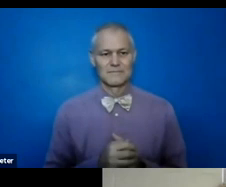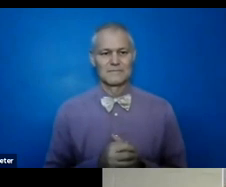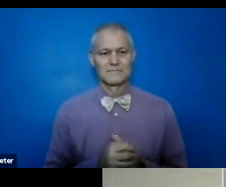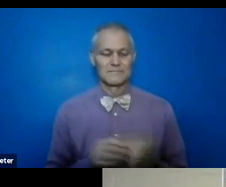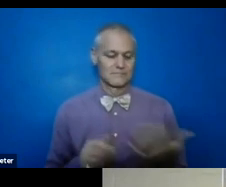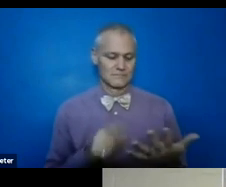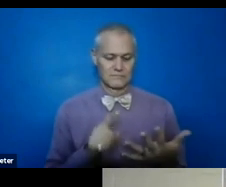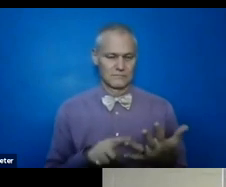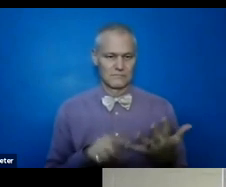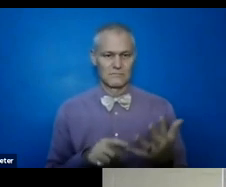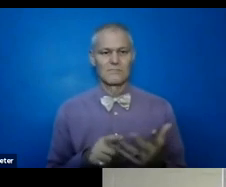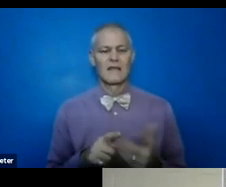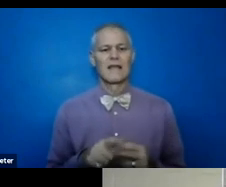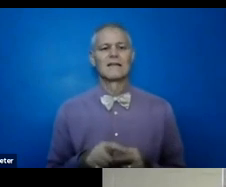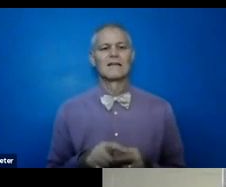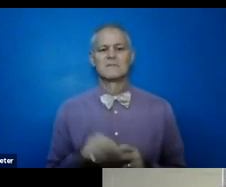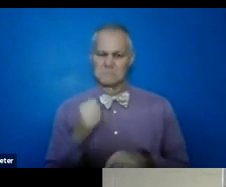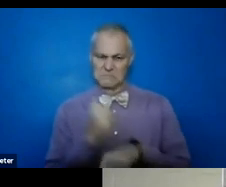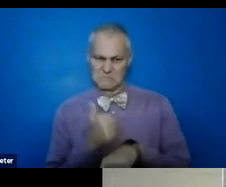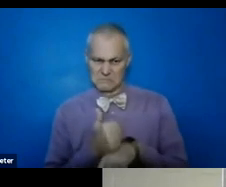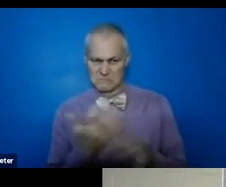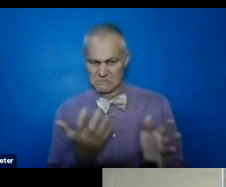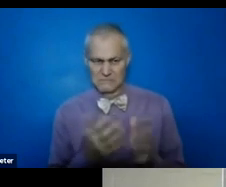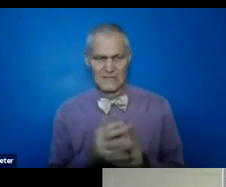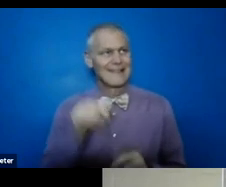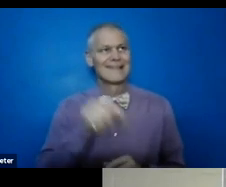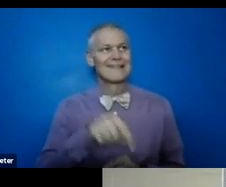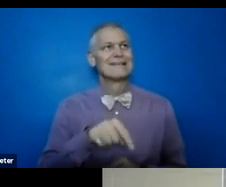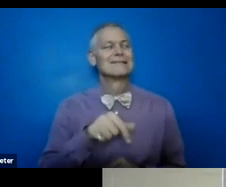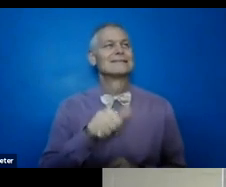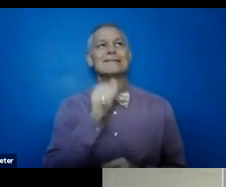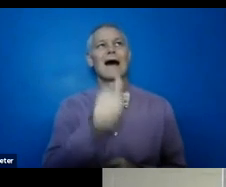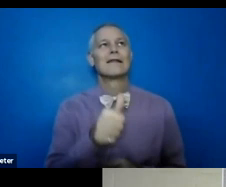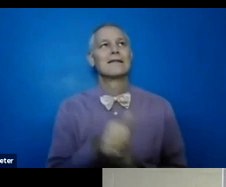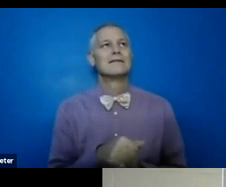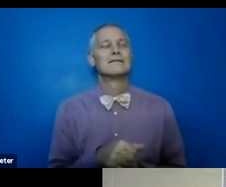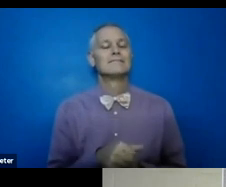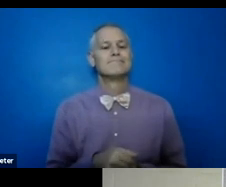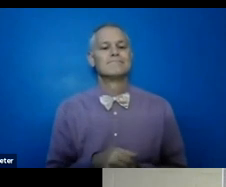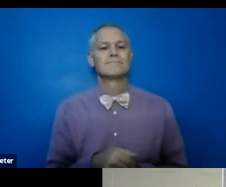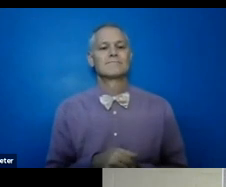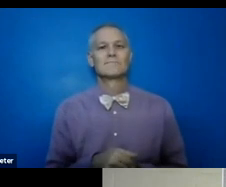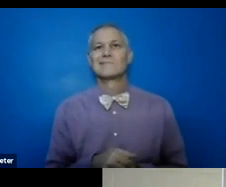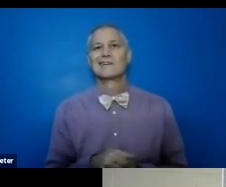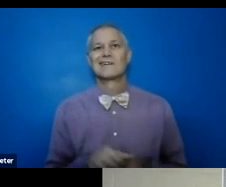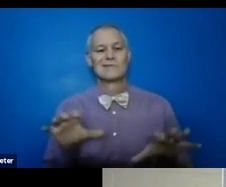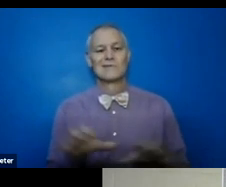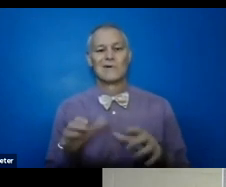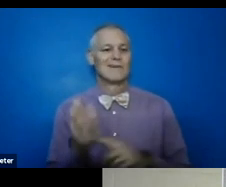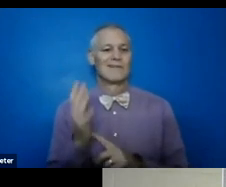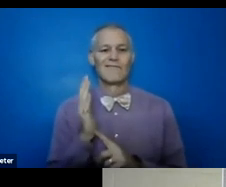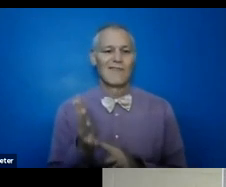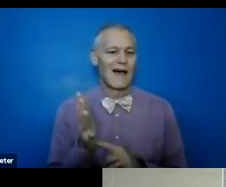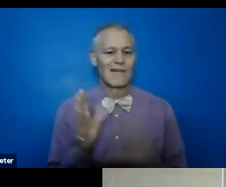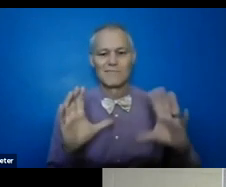just a couple logistical things. This is not the kind of thing that you can just do in 5, 6